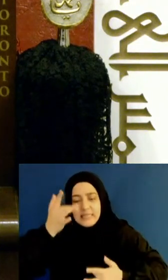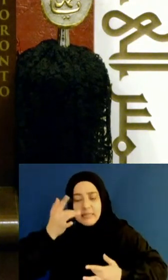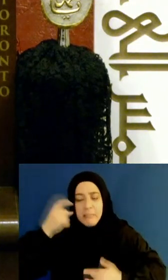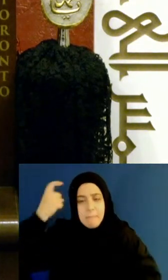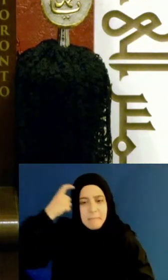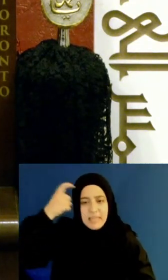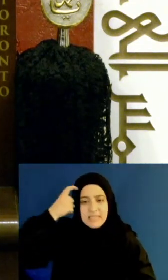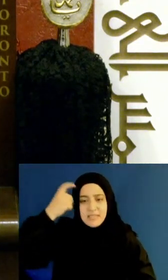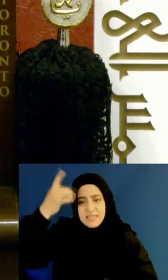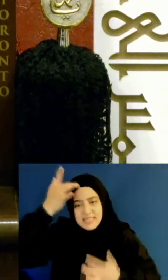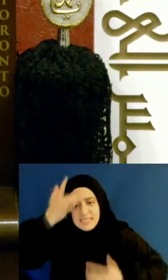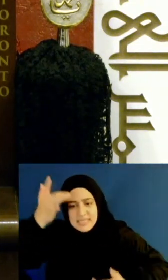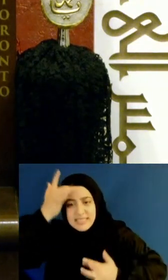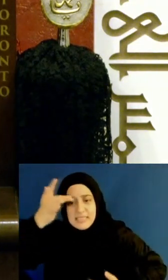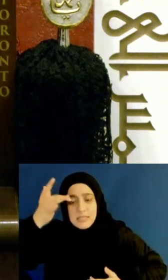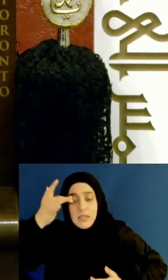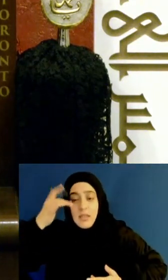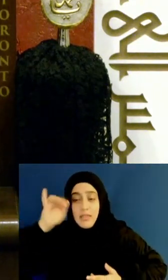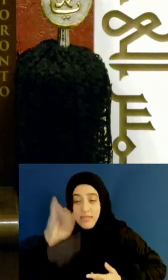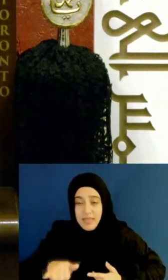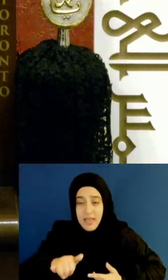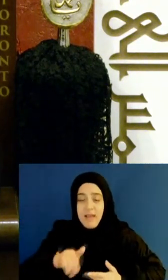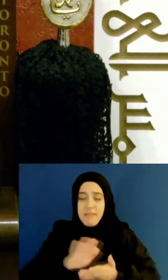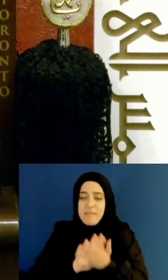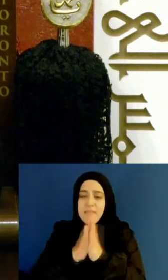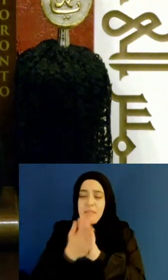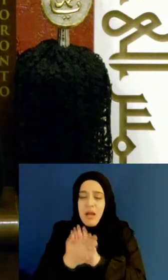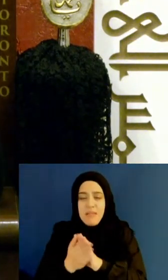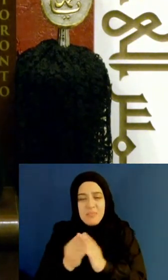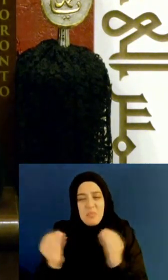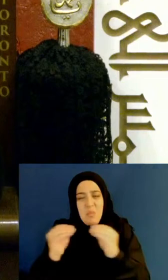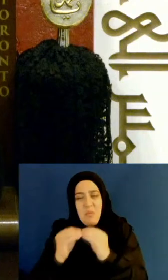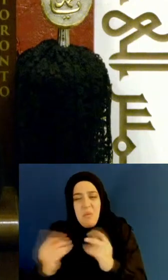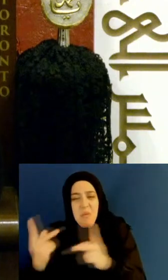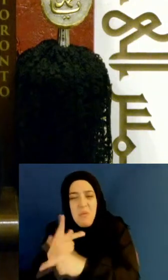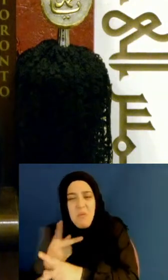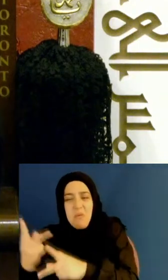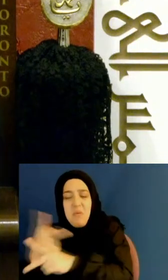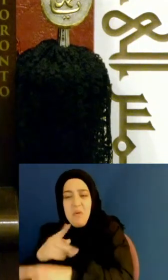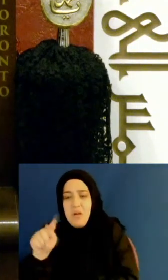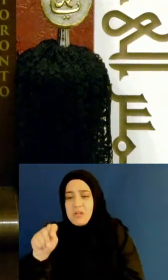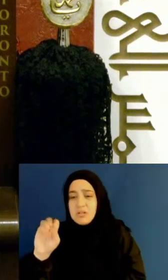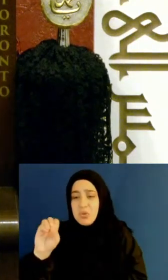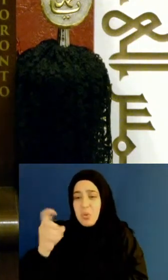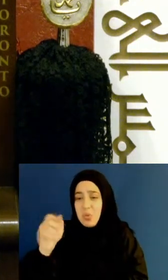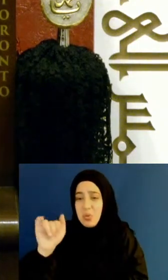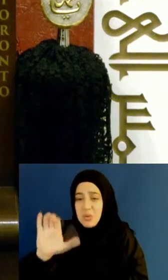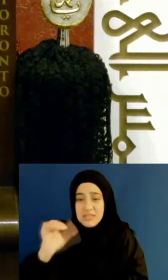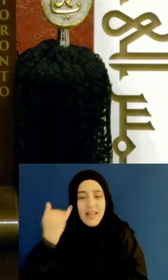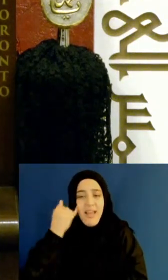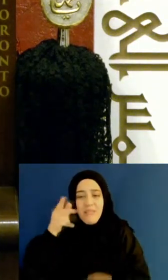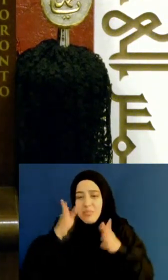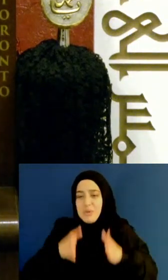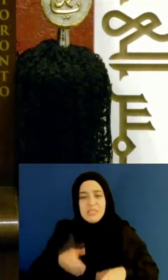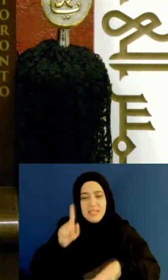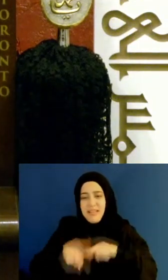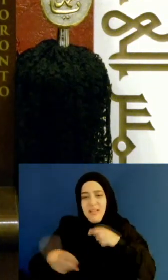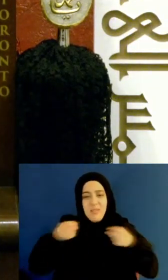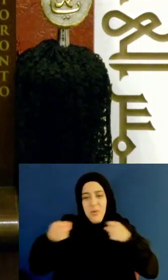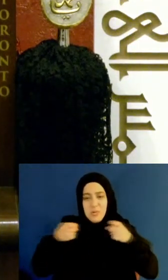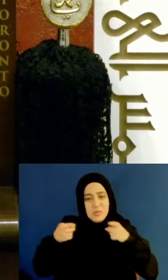is not able to tame this beast within him when he enters into the realm of